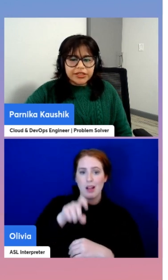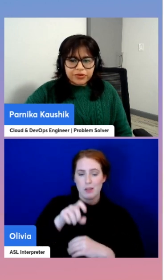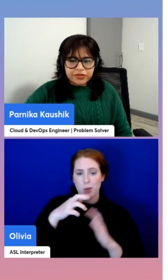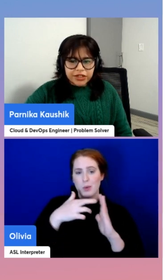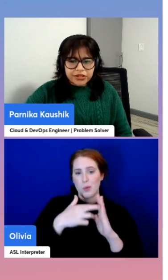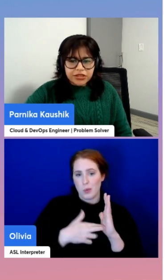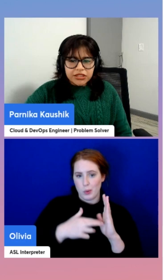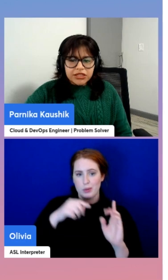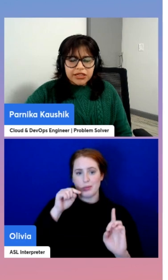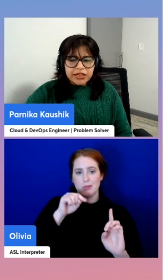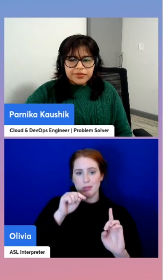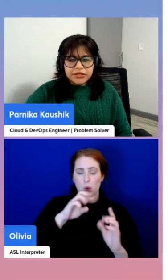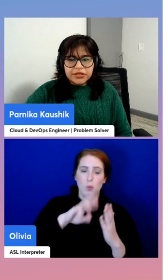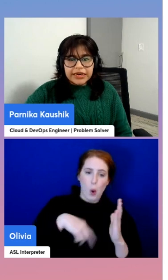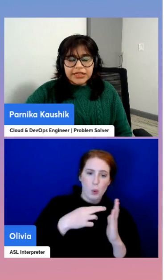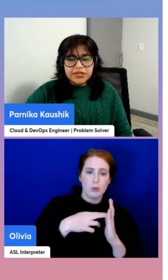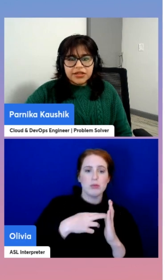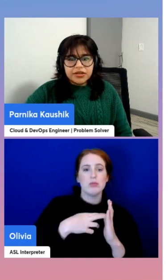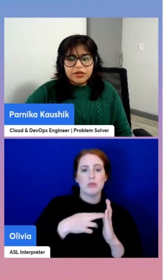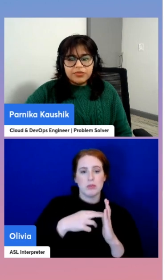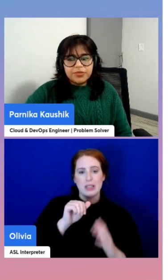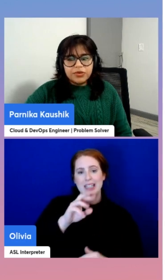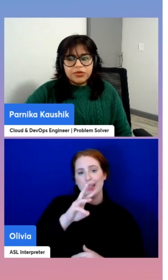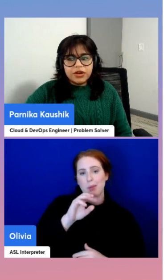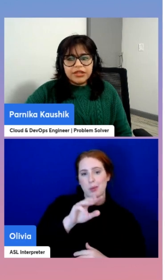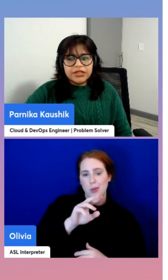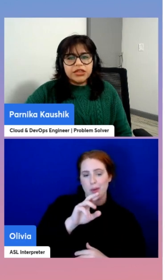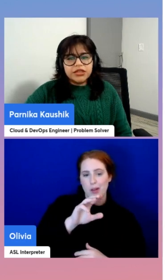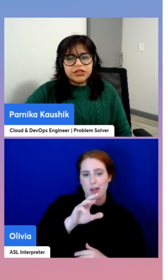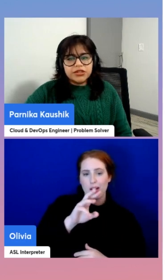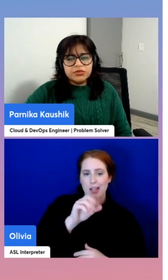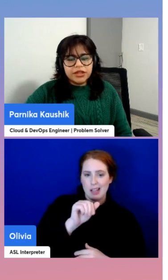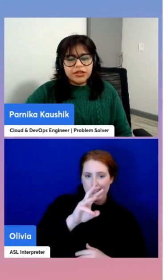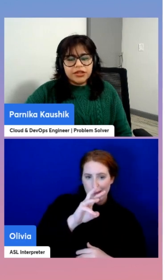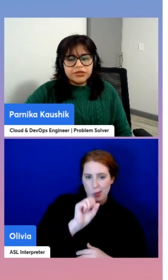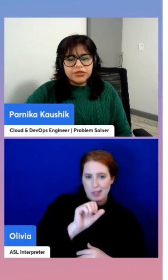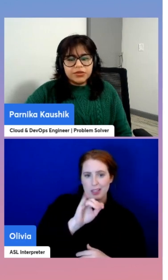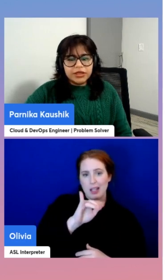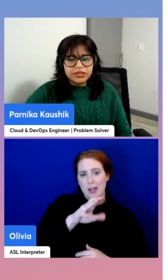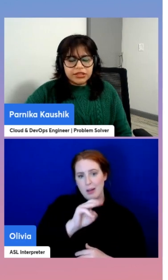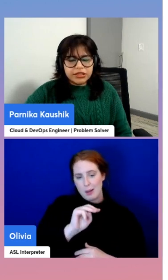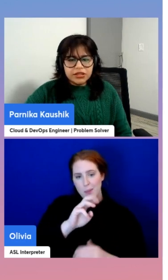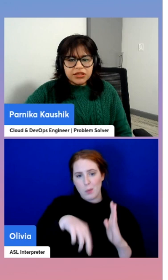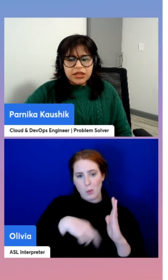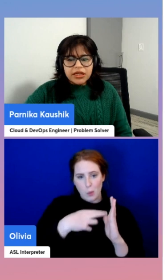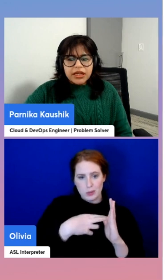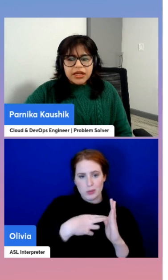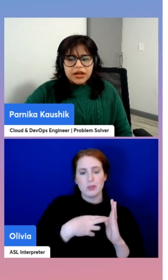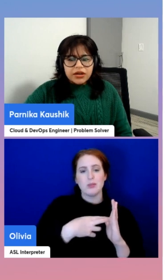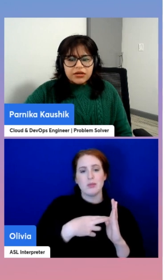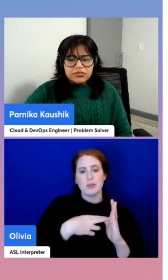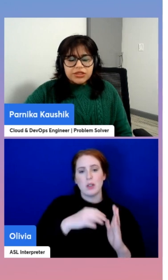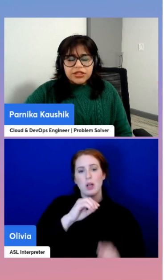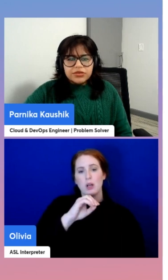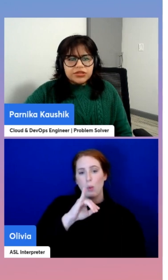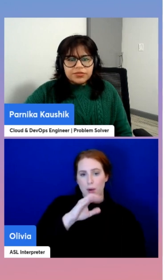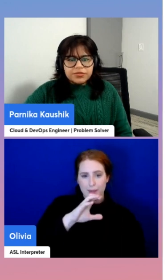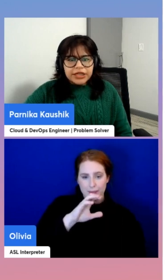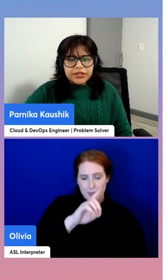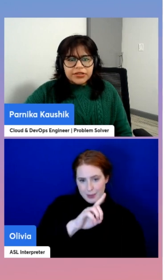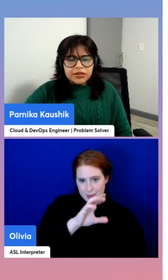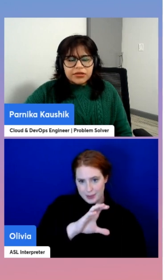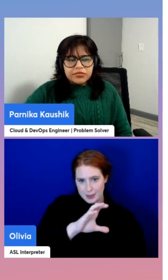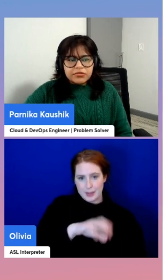AWS identity provider that lets the GitHub repo authenticate to AWS using OIDC. Say you